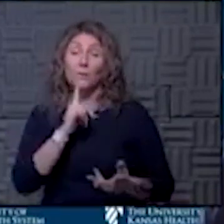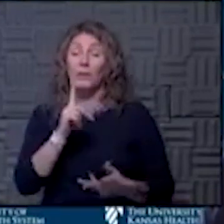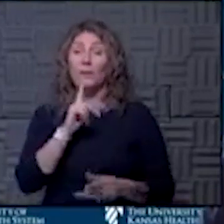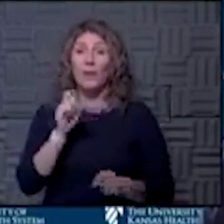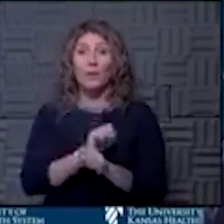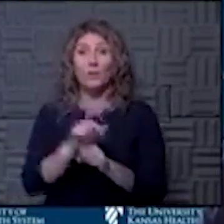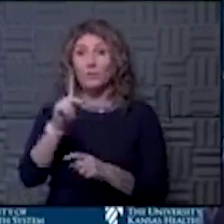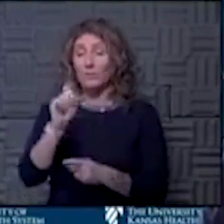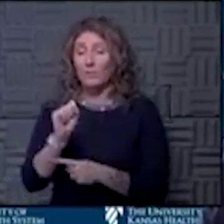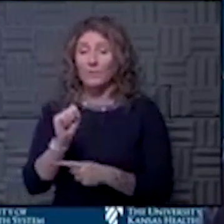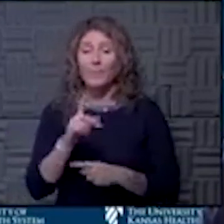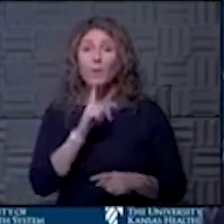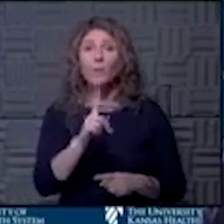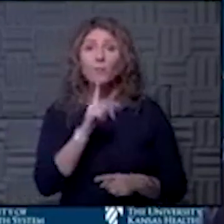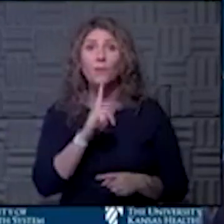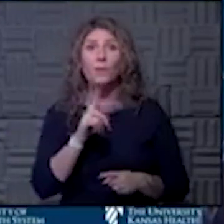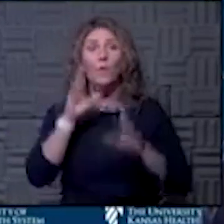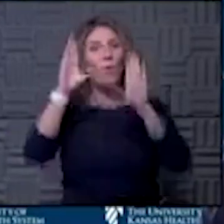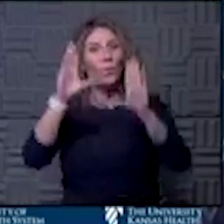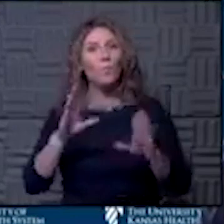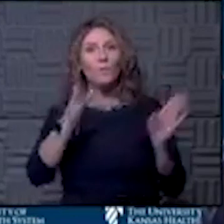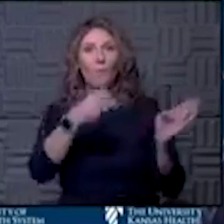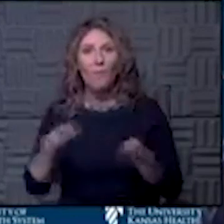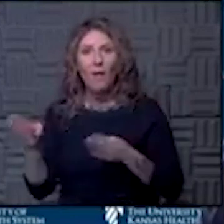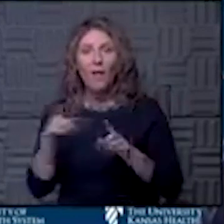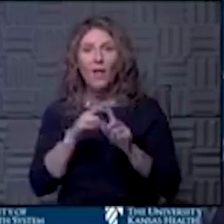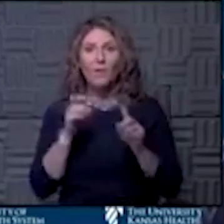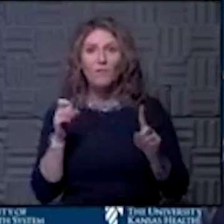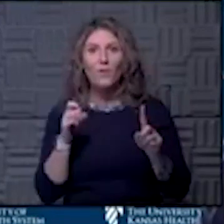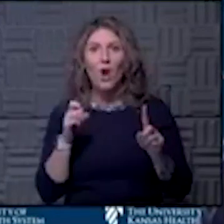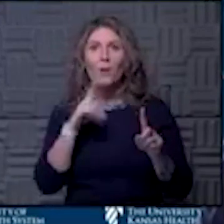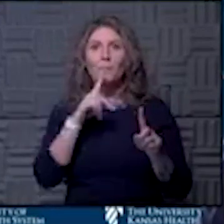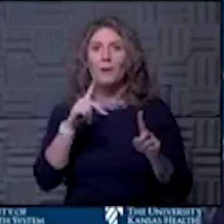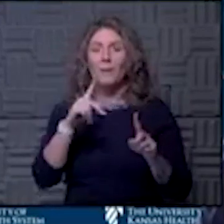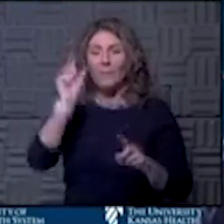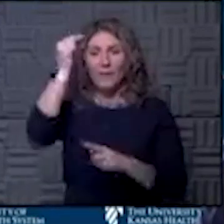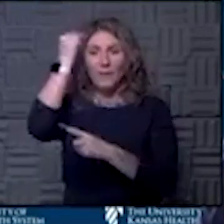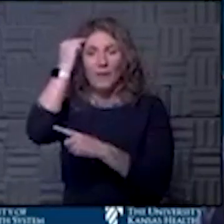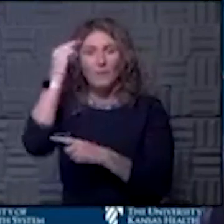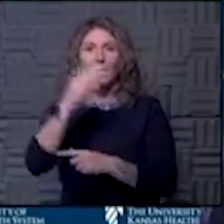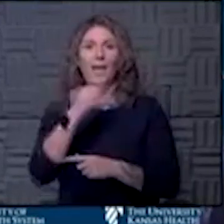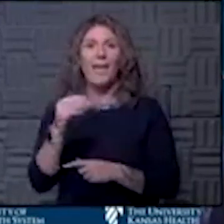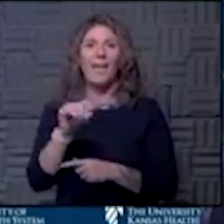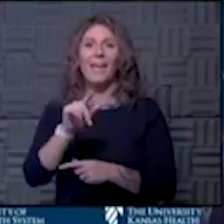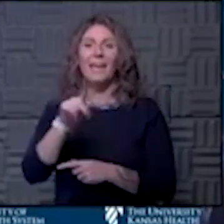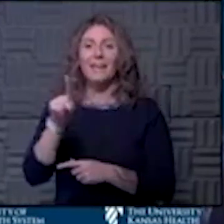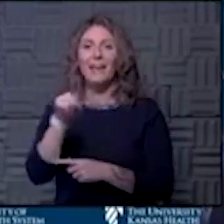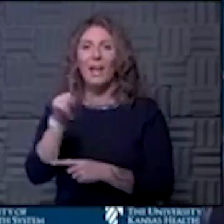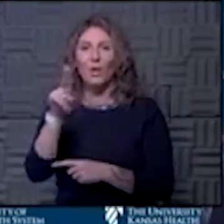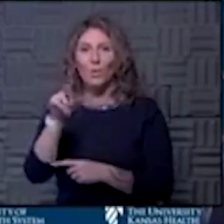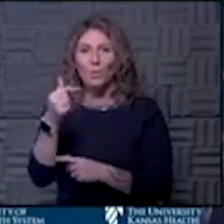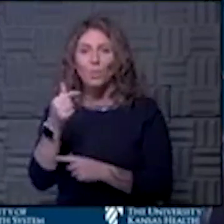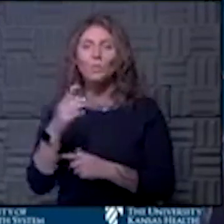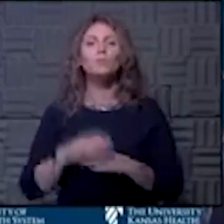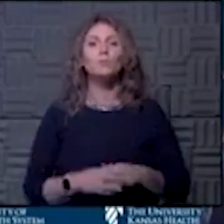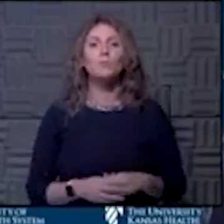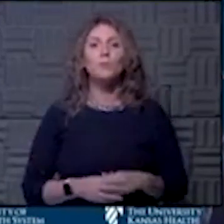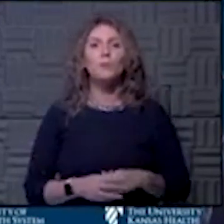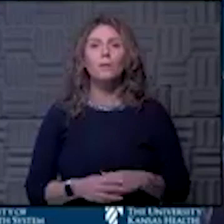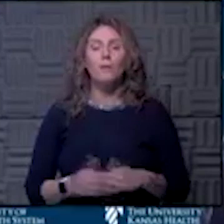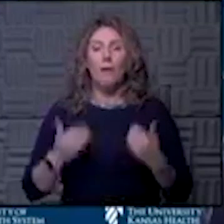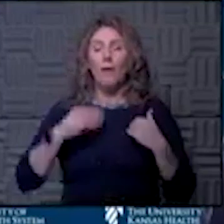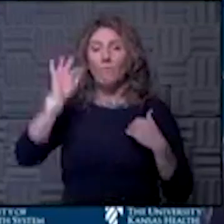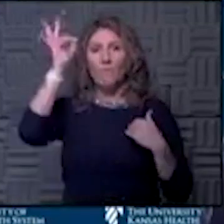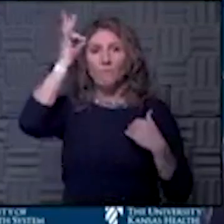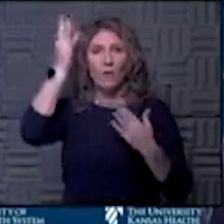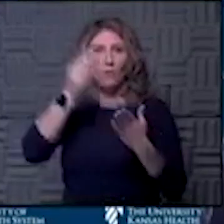is I think, a really great plan from the state government and KDHE, where they're taking federal funds